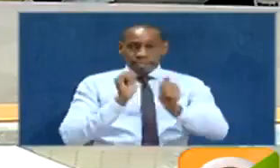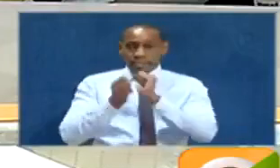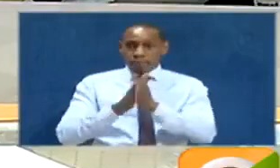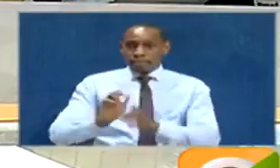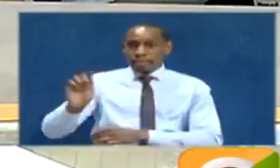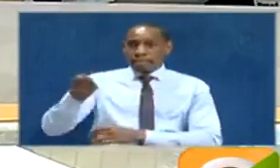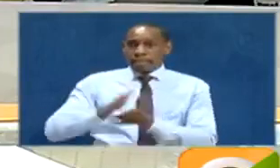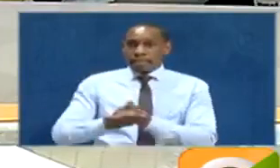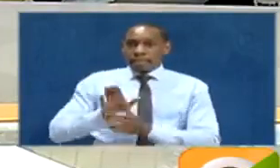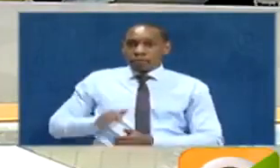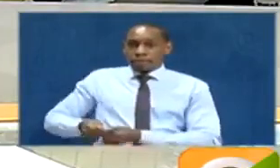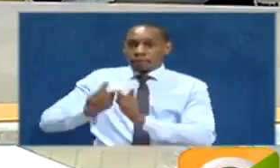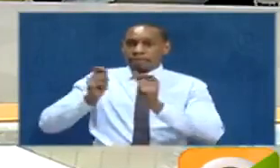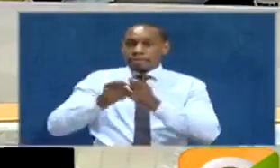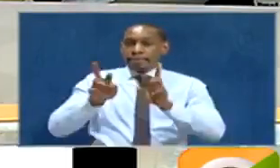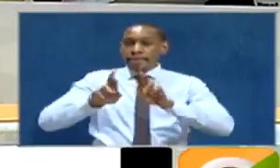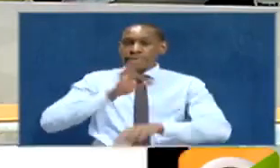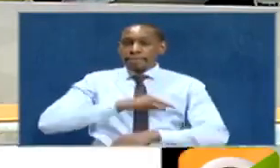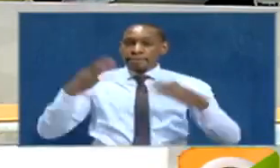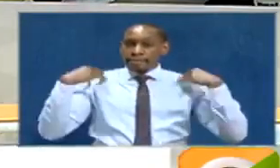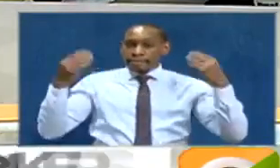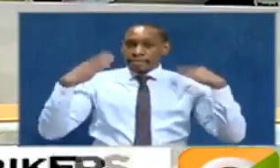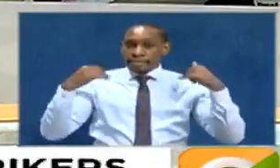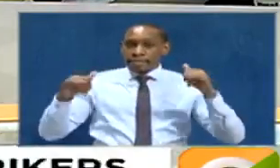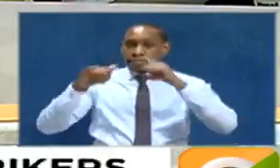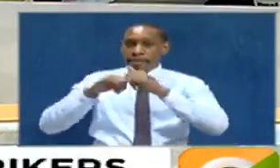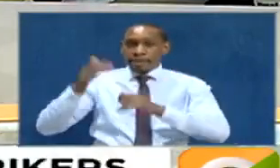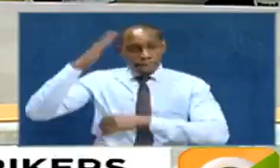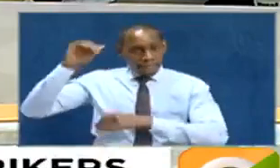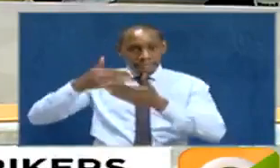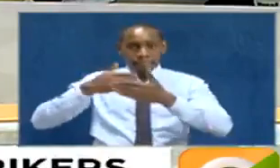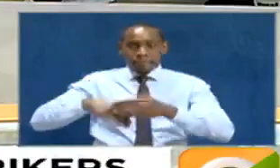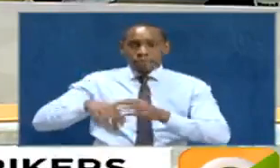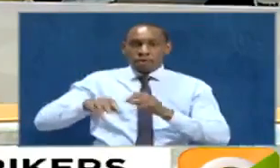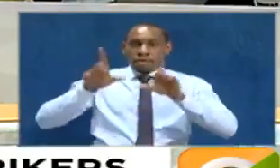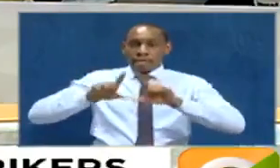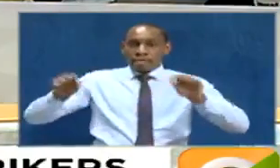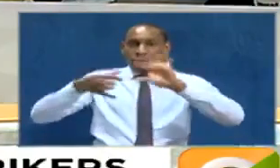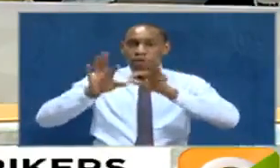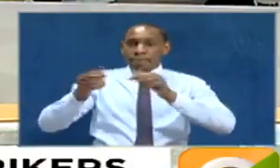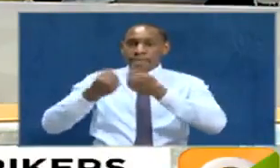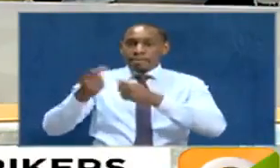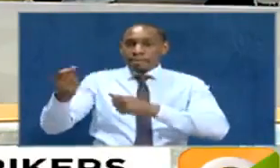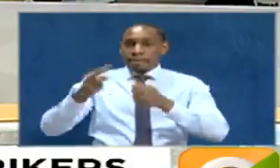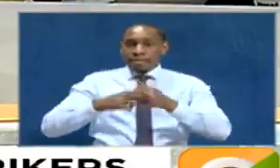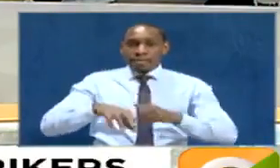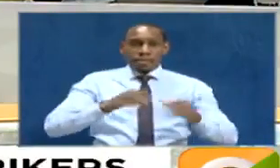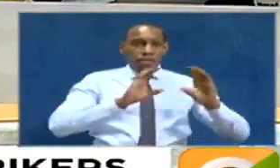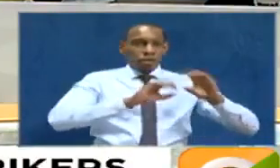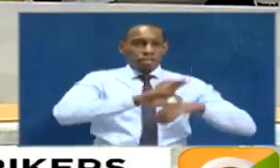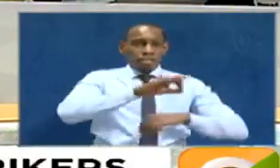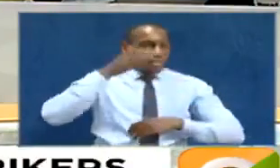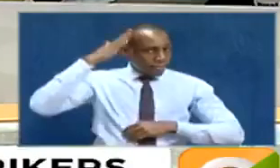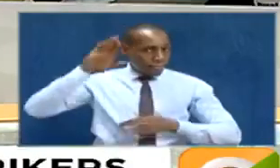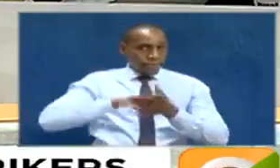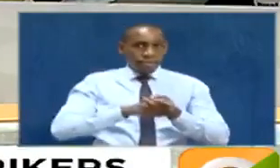Kenya's Malkia strikers are set to benefit from a training camp in Brazil ahead of the Tokyo Olympic Games in July. Three coaches from Brazil